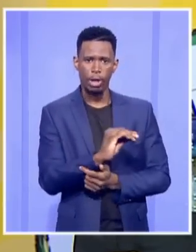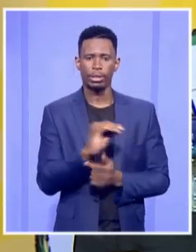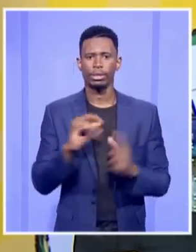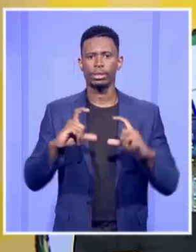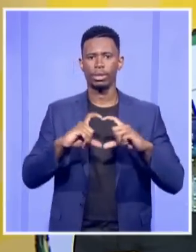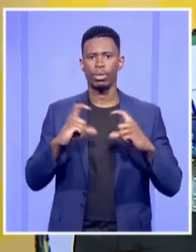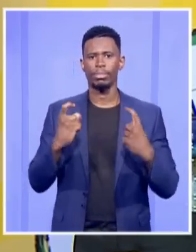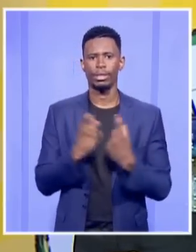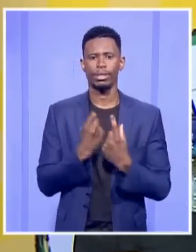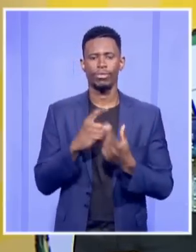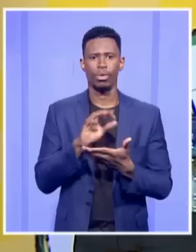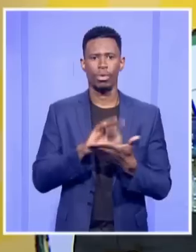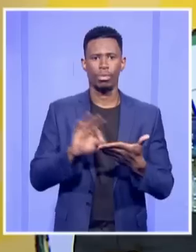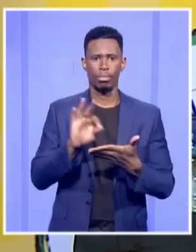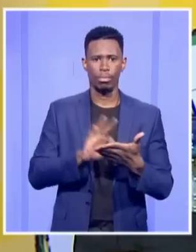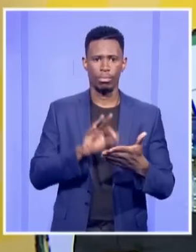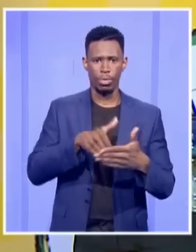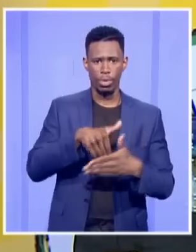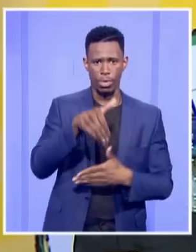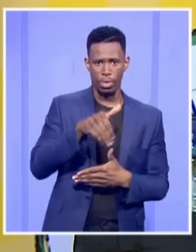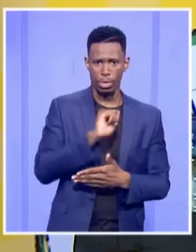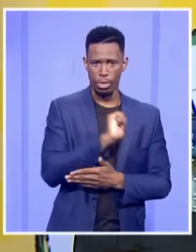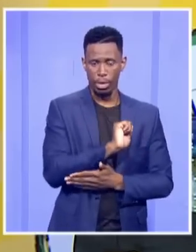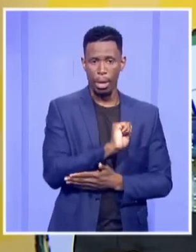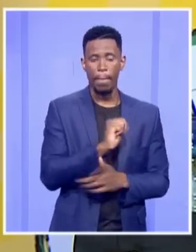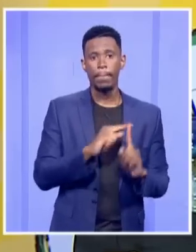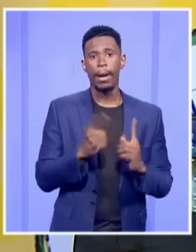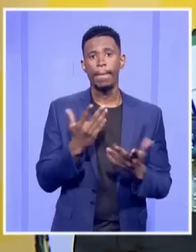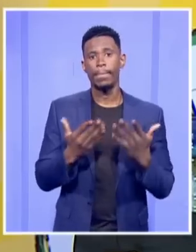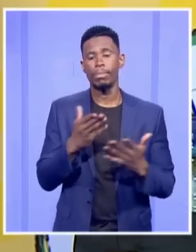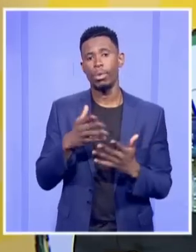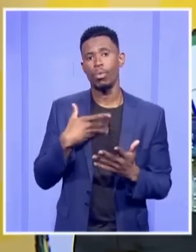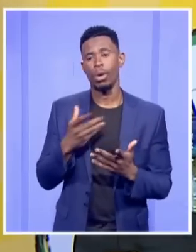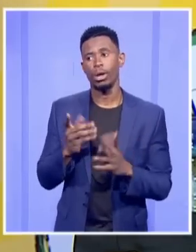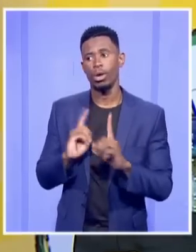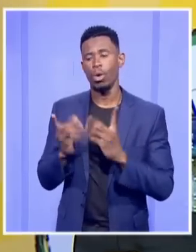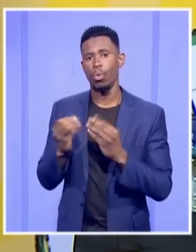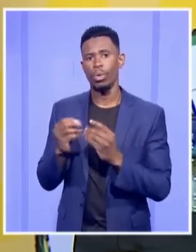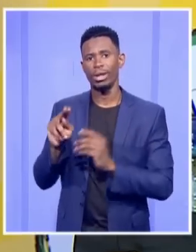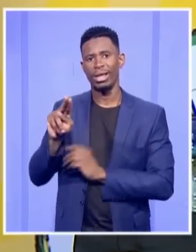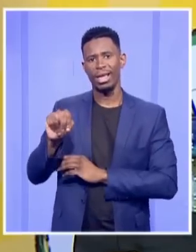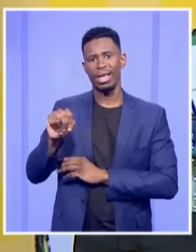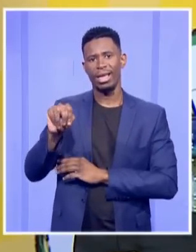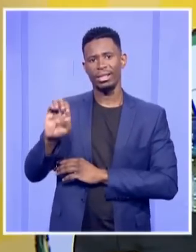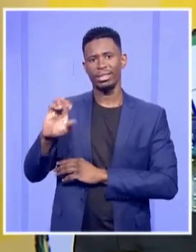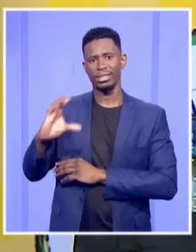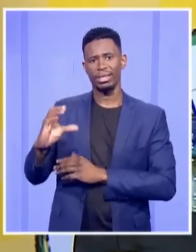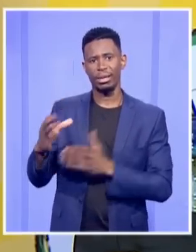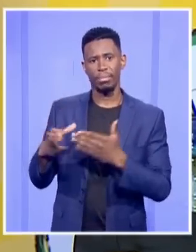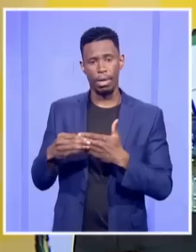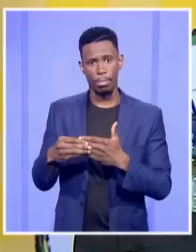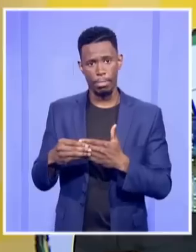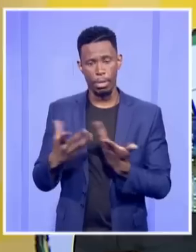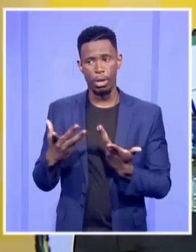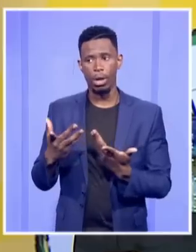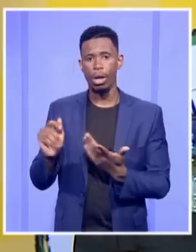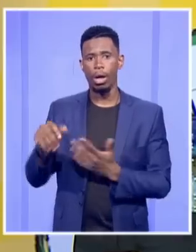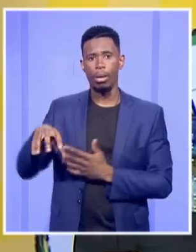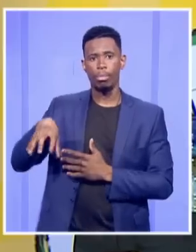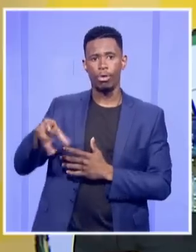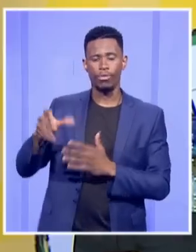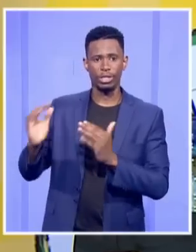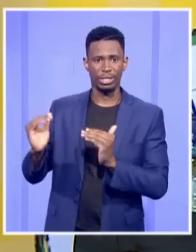But if you want to talk to members of the National Executive Committee, members of provincial